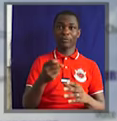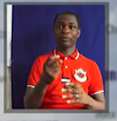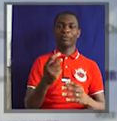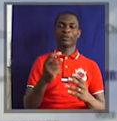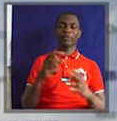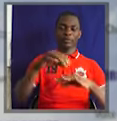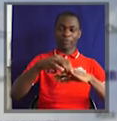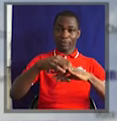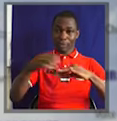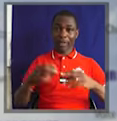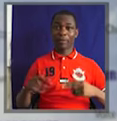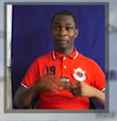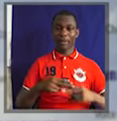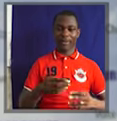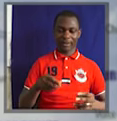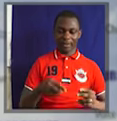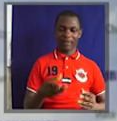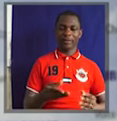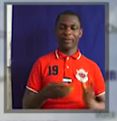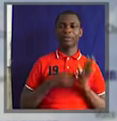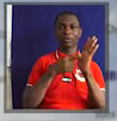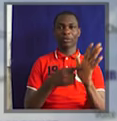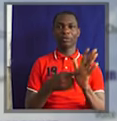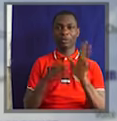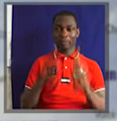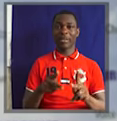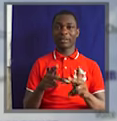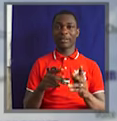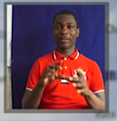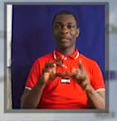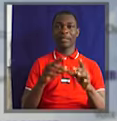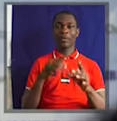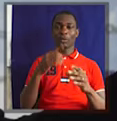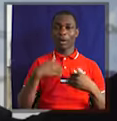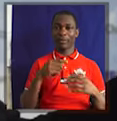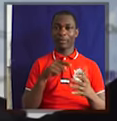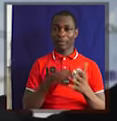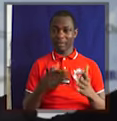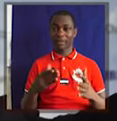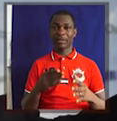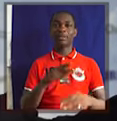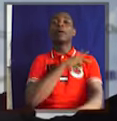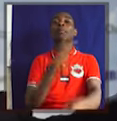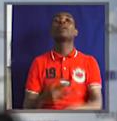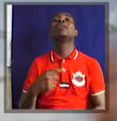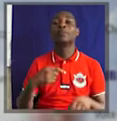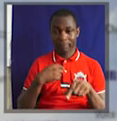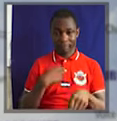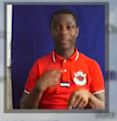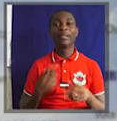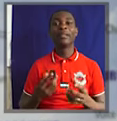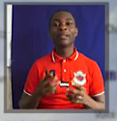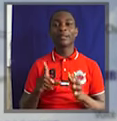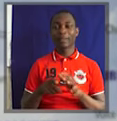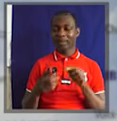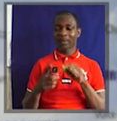miensan nipa kra eye ne dia no ono ana me ne no enyim asam kese apue afa na juda